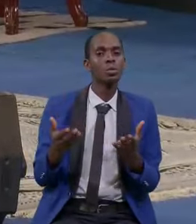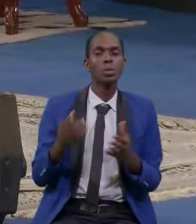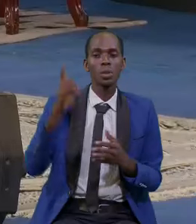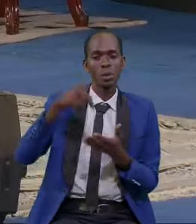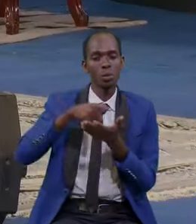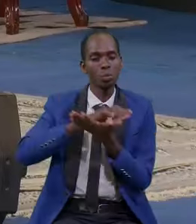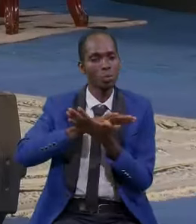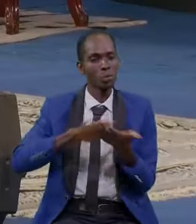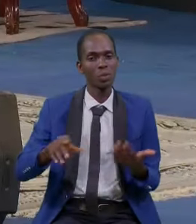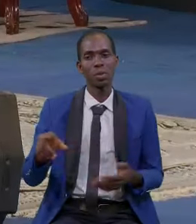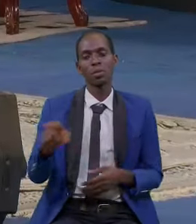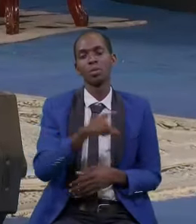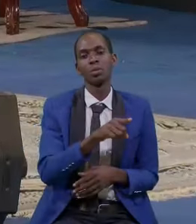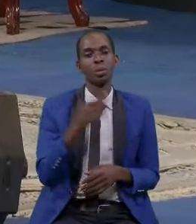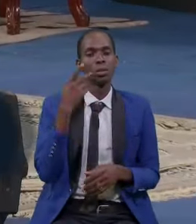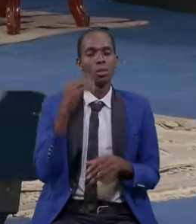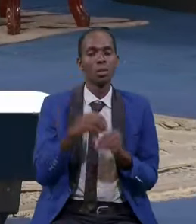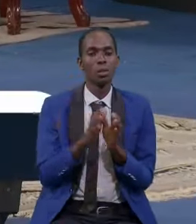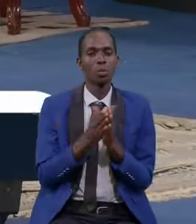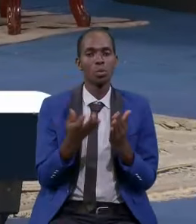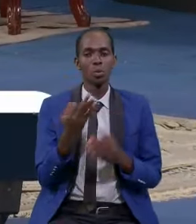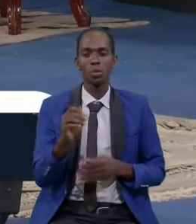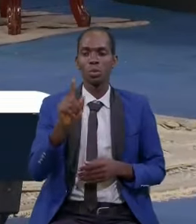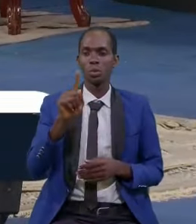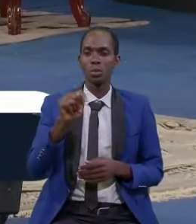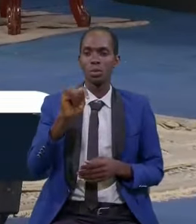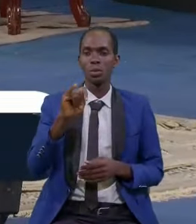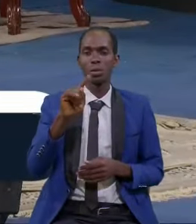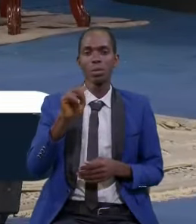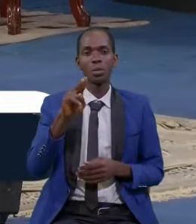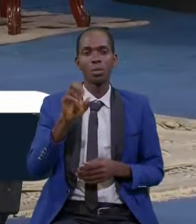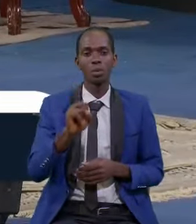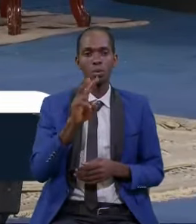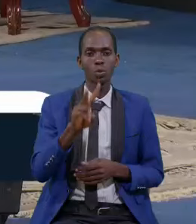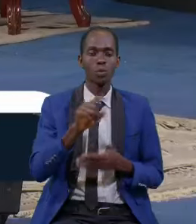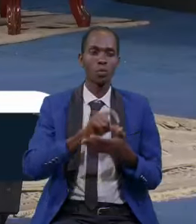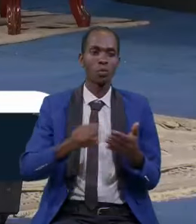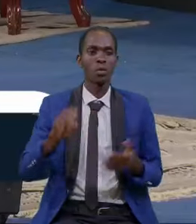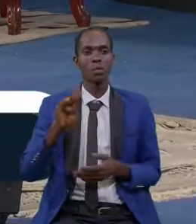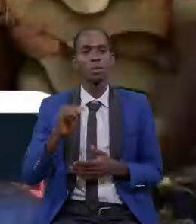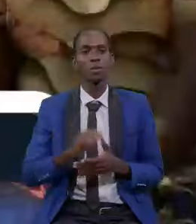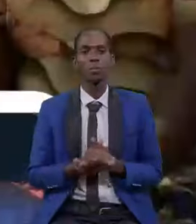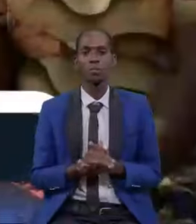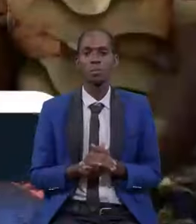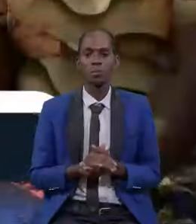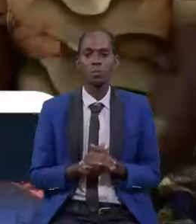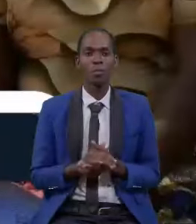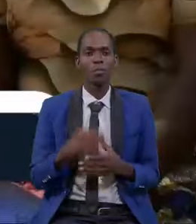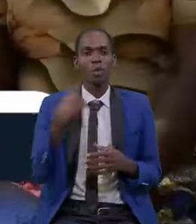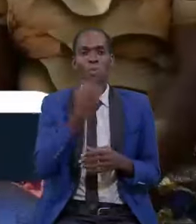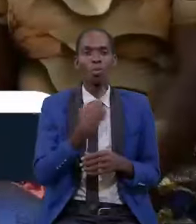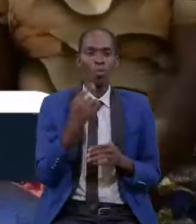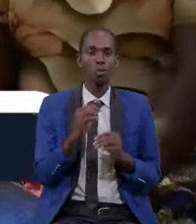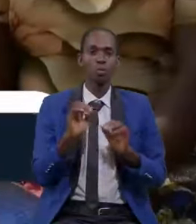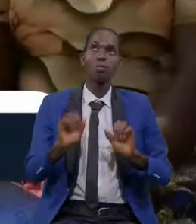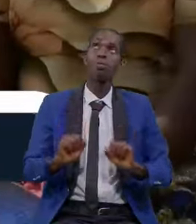2, and I'm reading from verse 14. Titus chapter 2, verse 14, who gave himself for